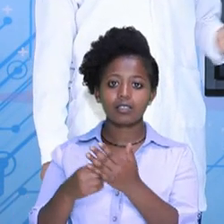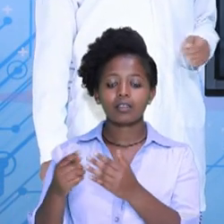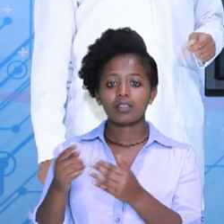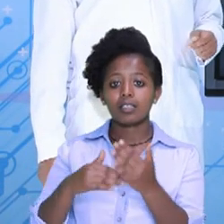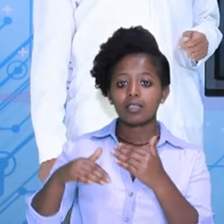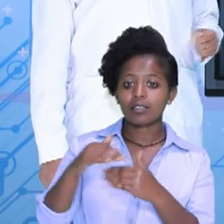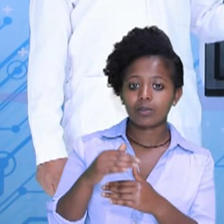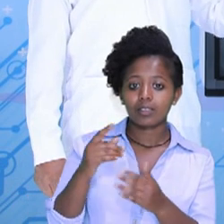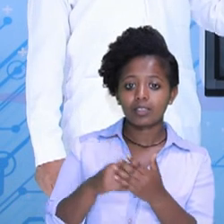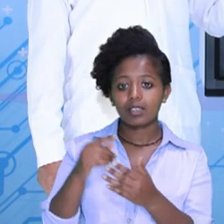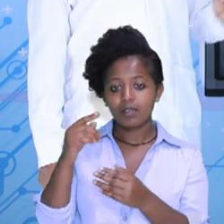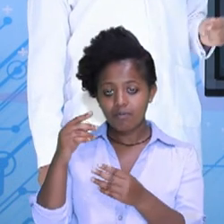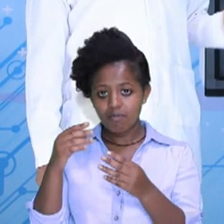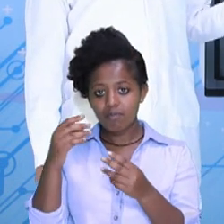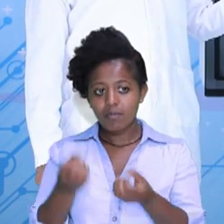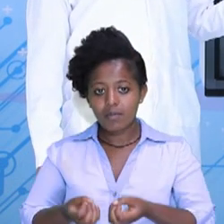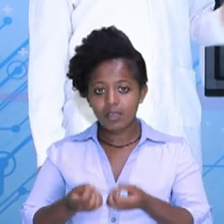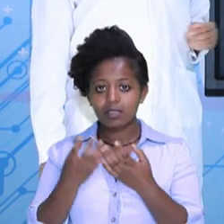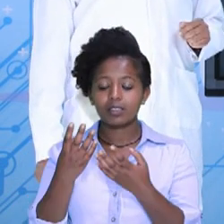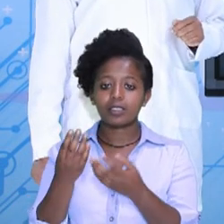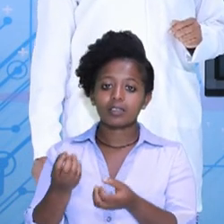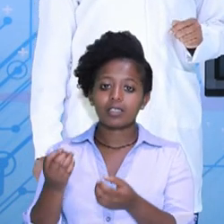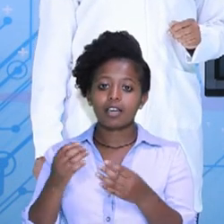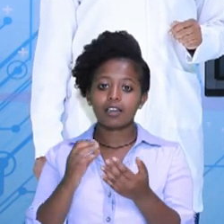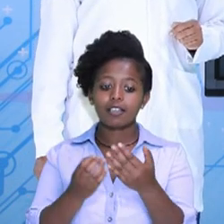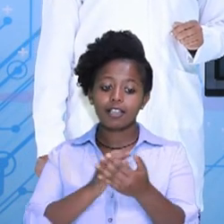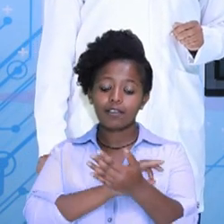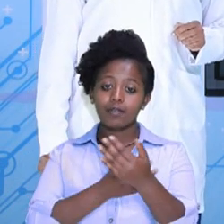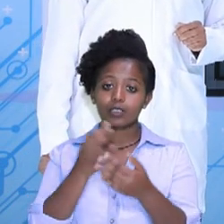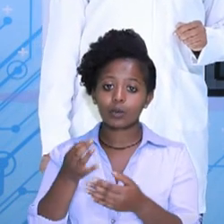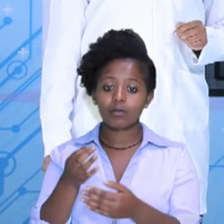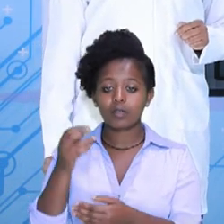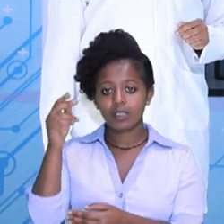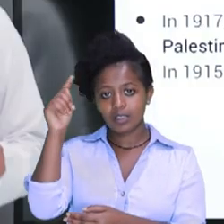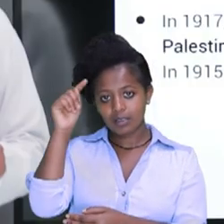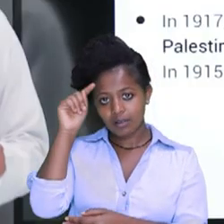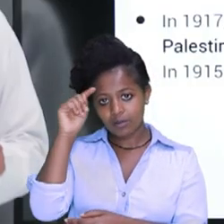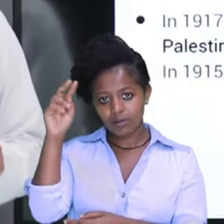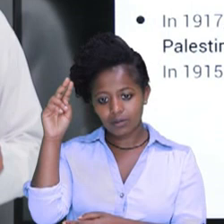grew steadily mainly through the effort of European Jew Theodor Herzl.